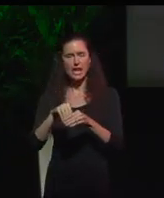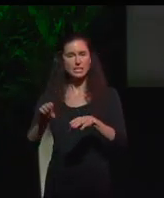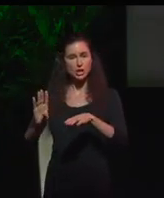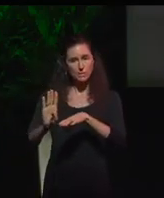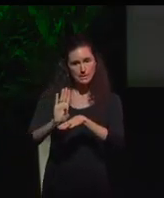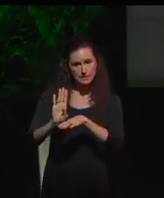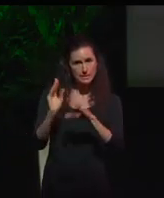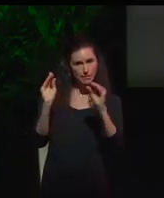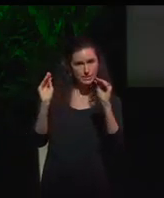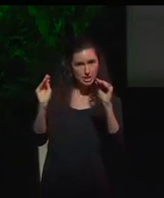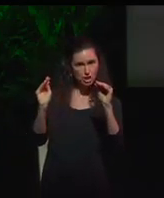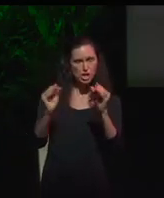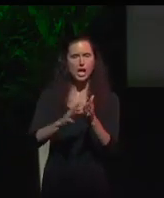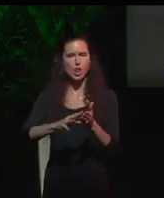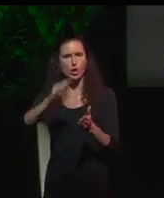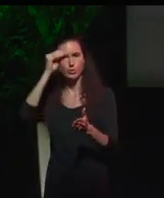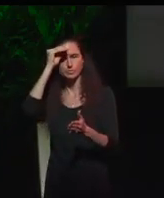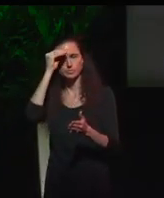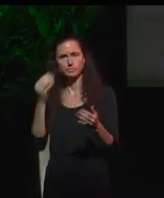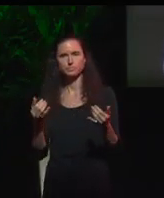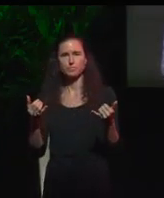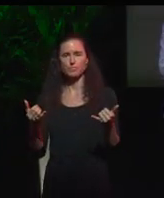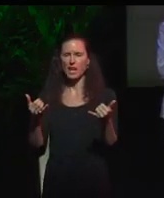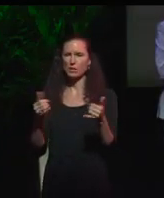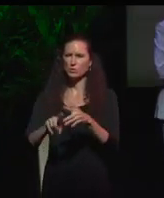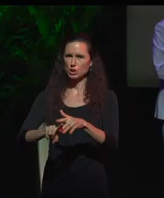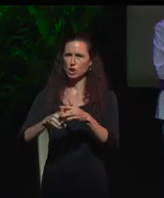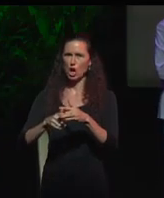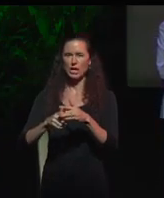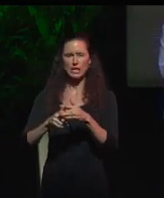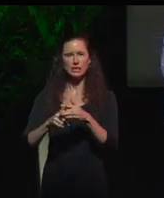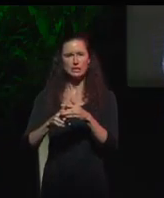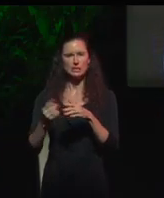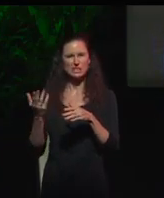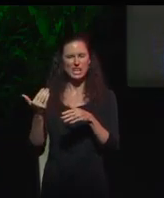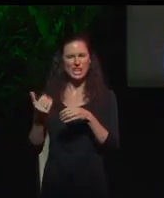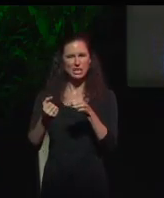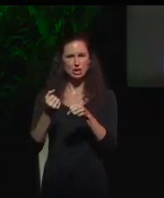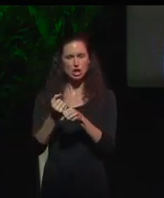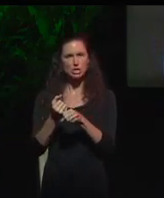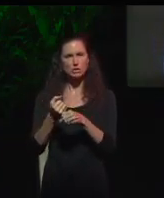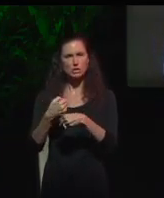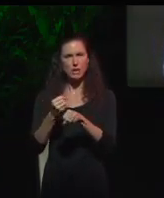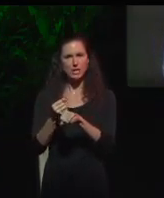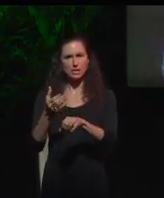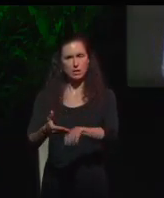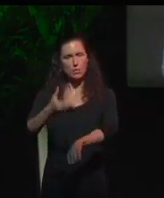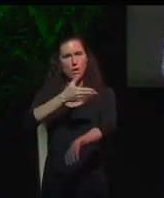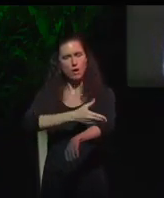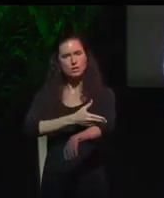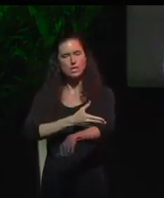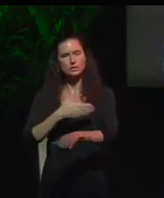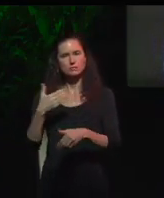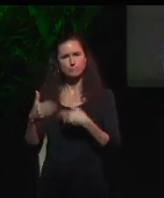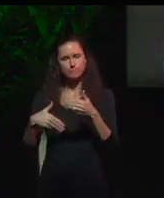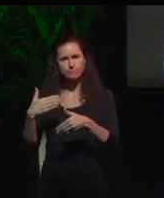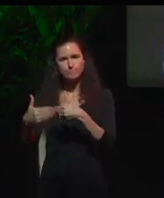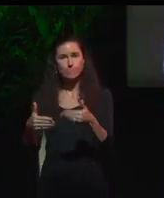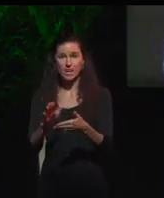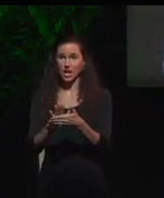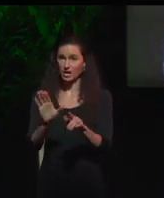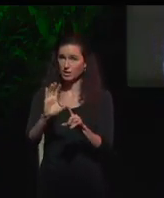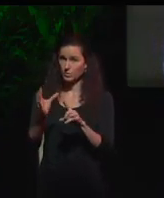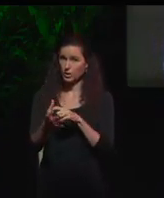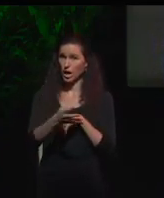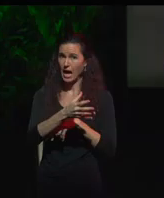learning. As we entered the last year, having made progress in our processes and in our academic culture, and even